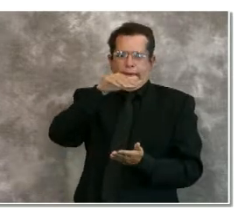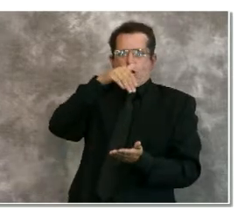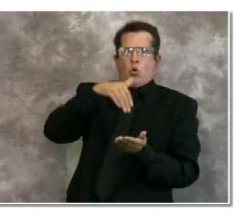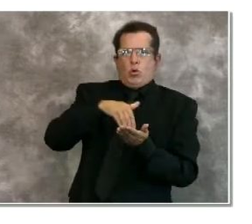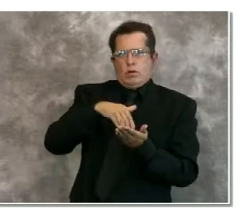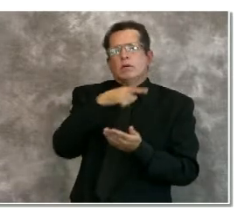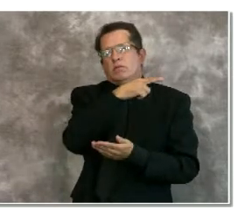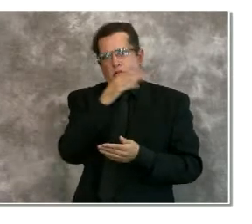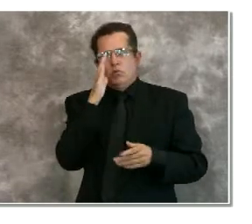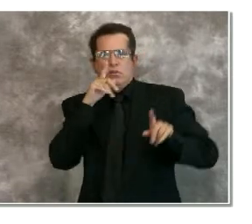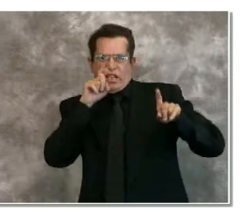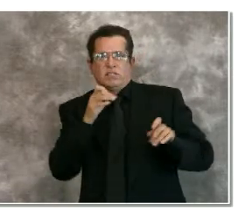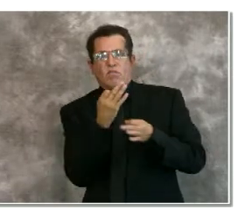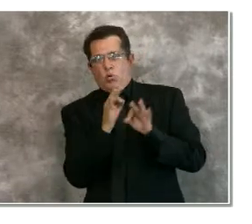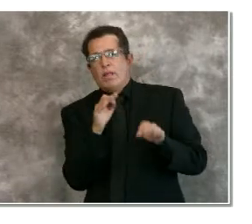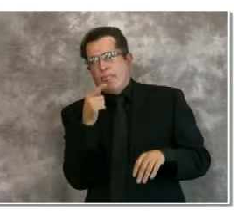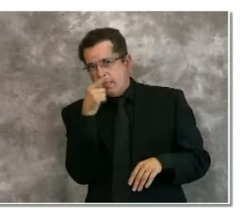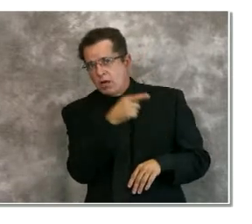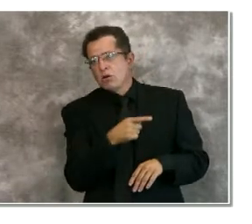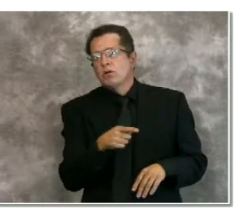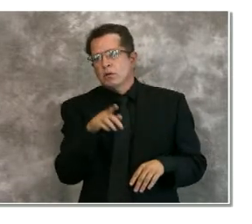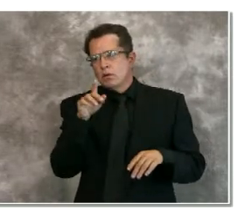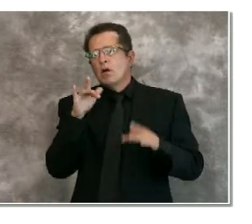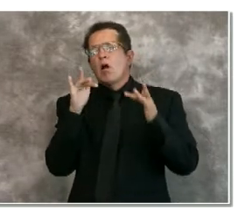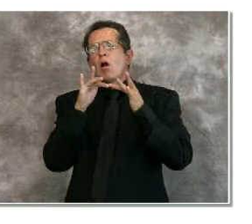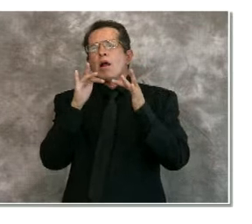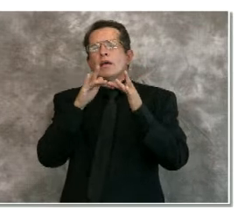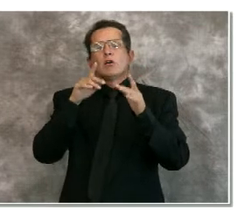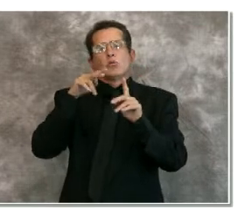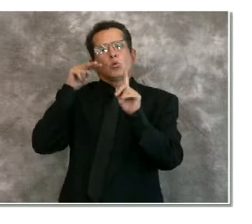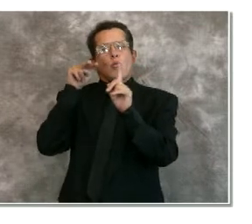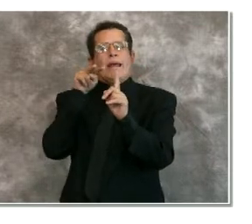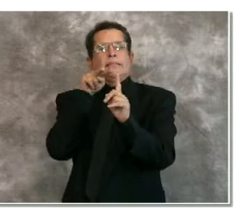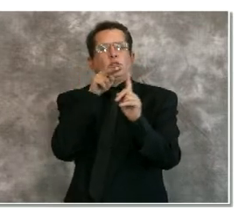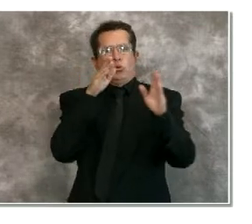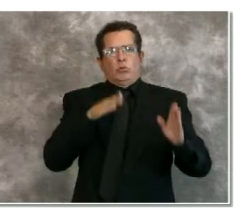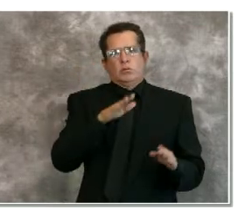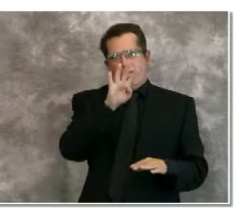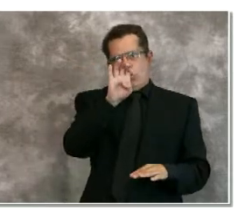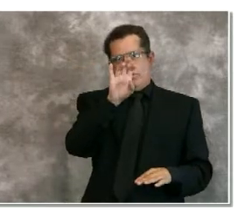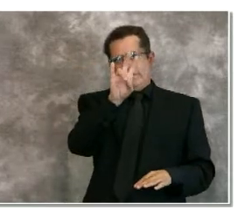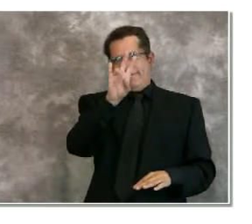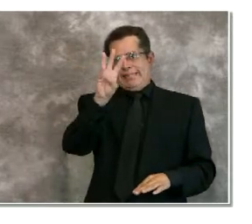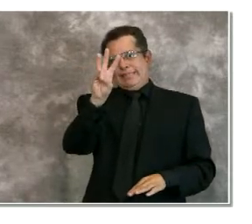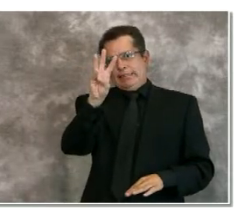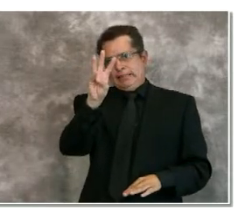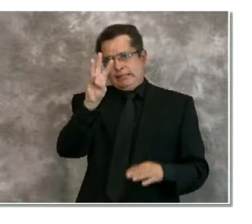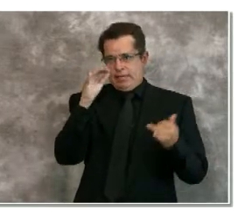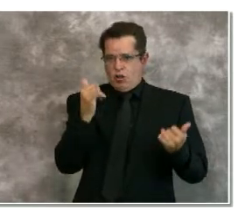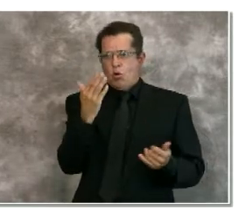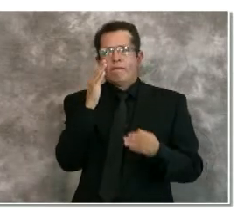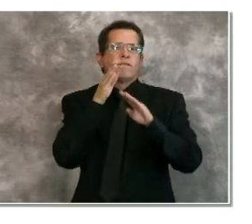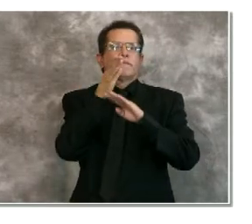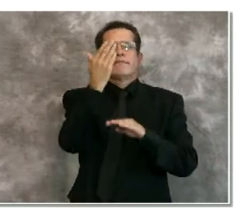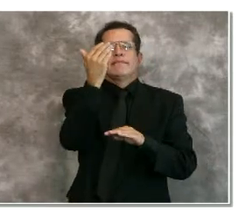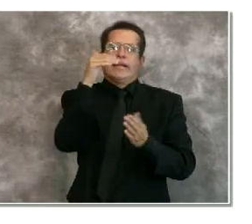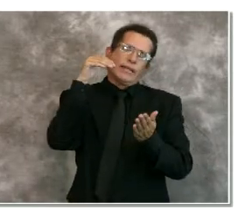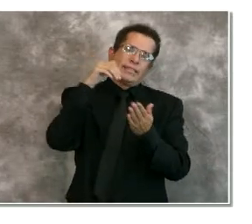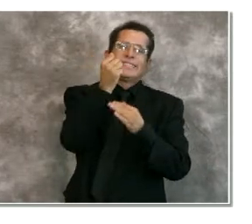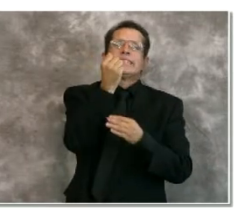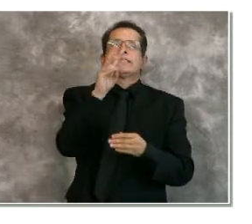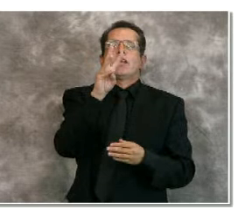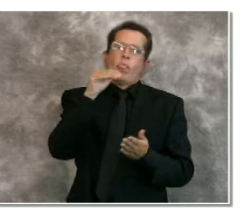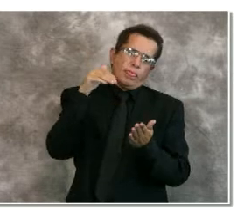contact tracing, you'll see 476 who are out there now, more than 16,000 case investigations